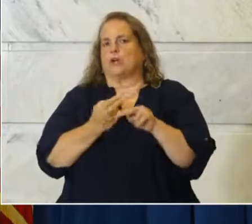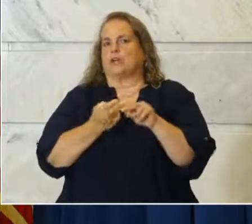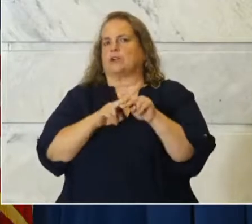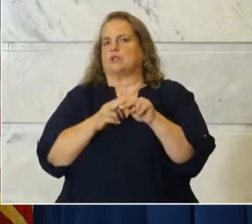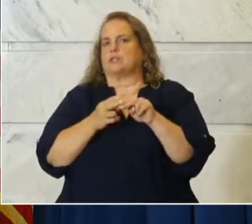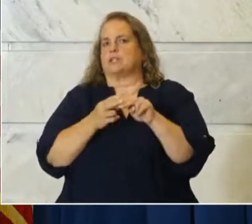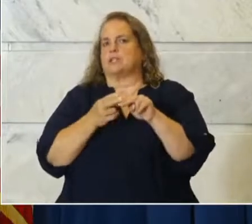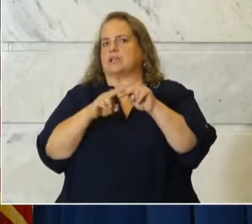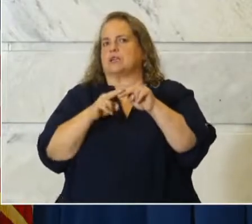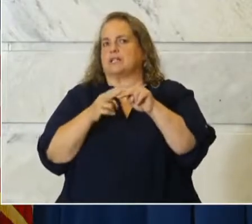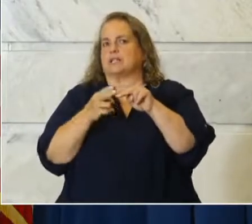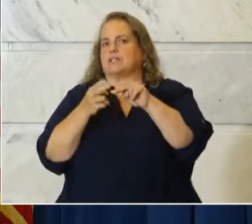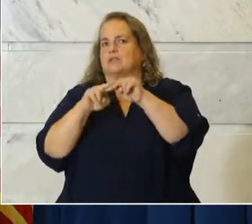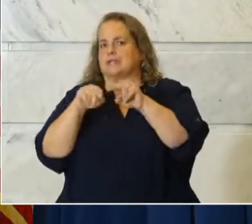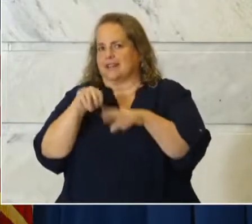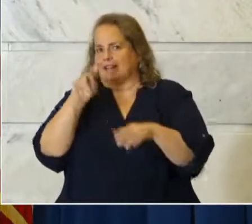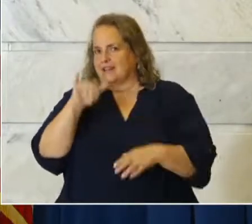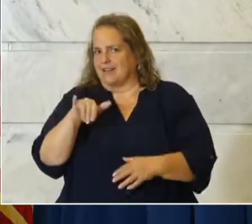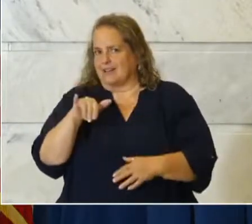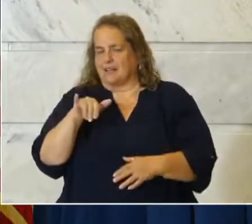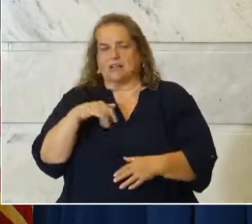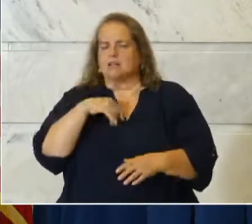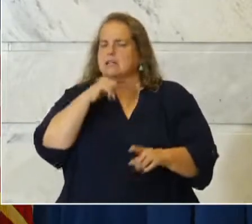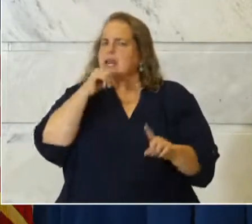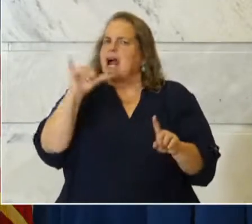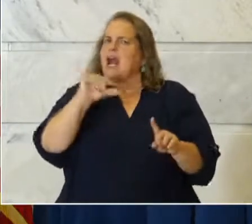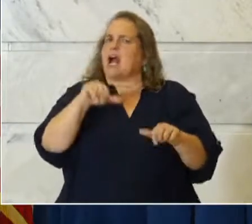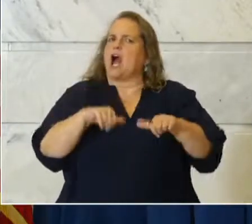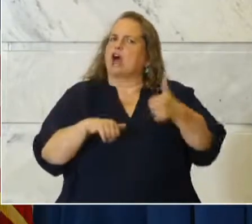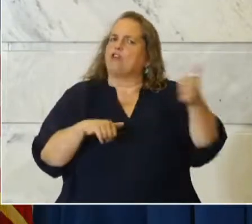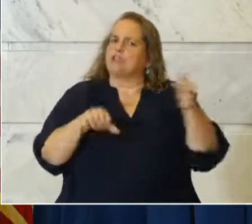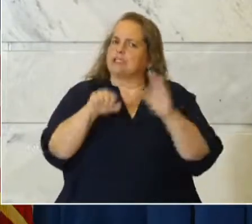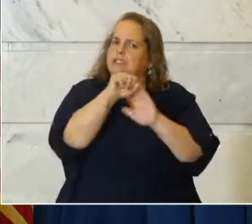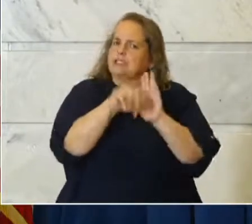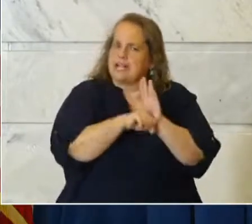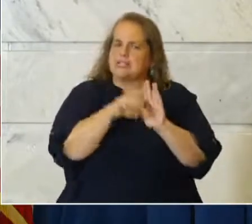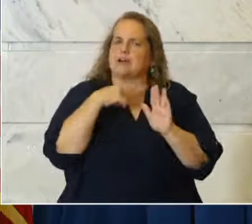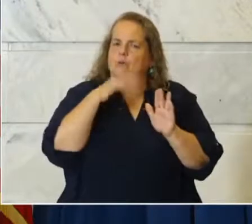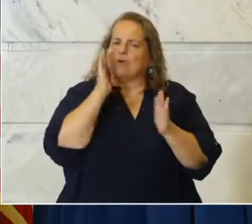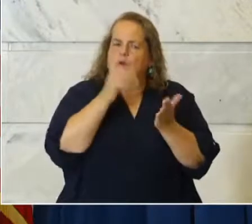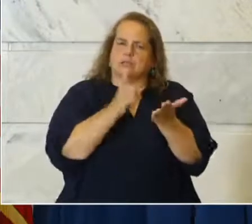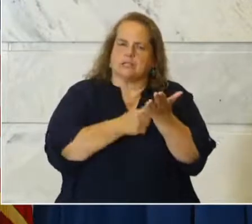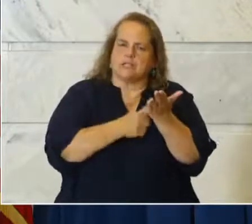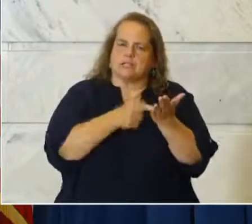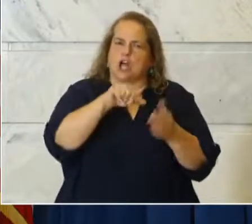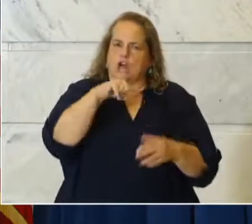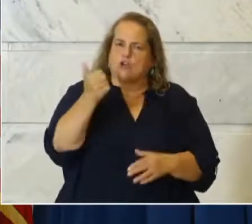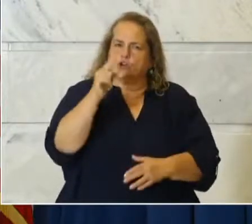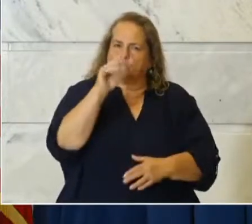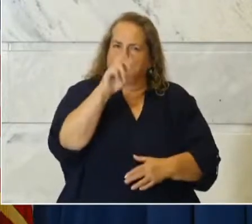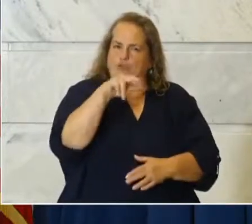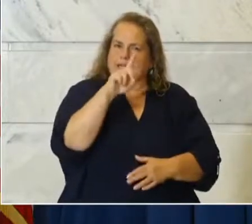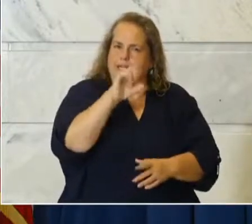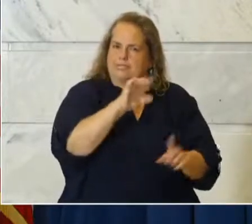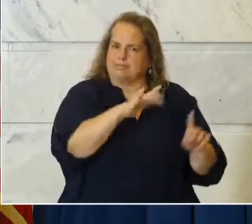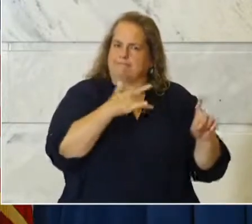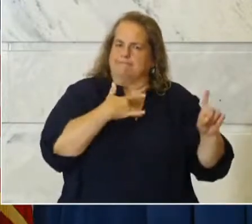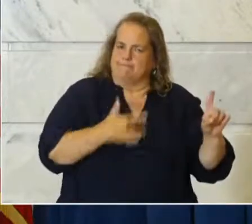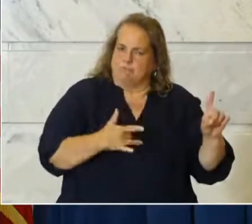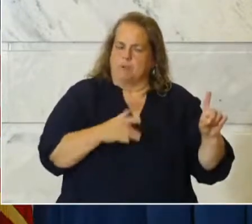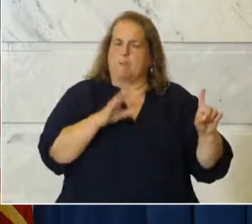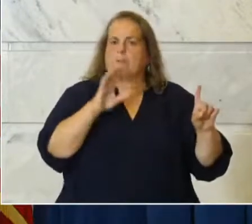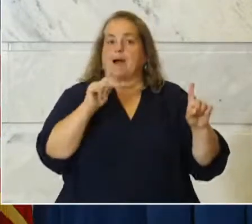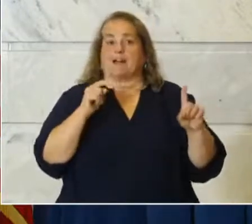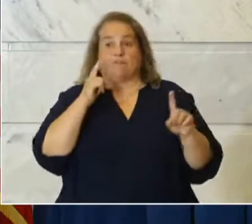Kentucky. We are not yet seeing what we're seeing in other states, and I'm going to walk through all those trends in a minute. But I can say that